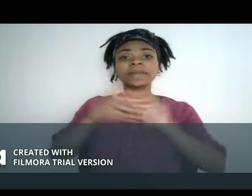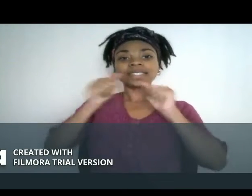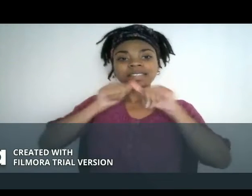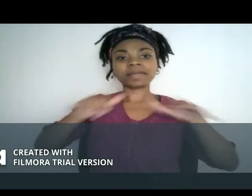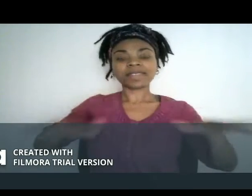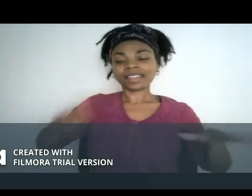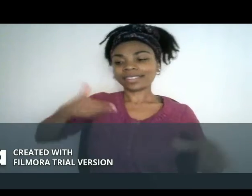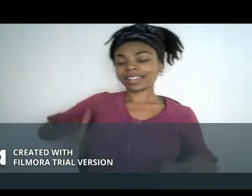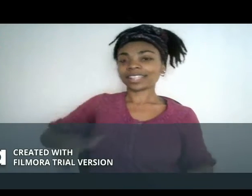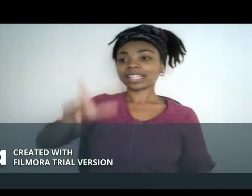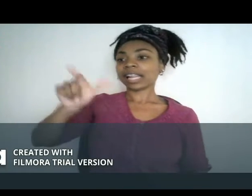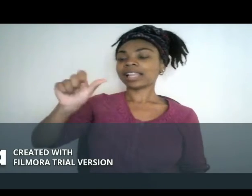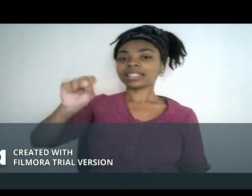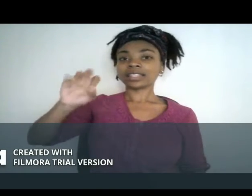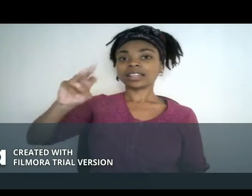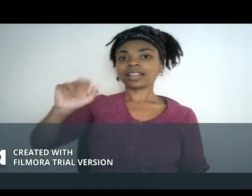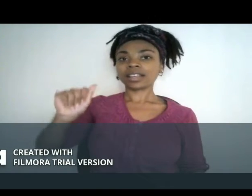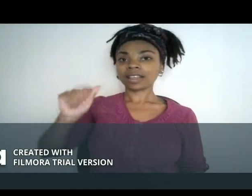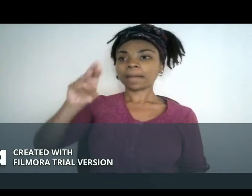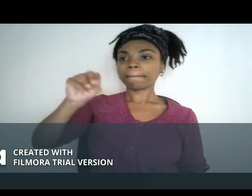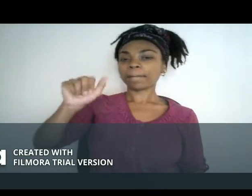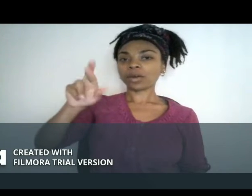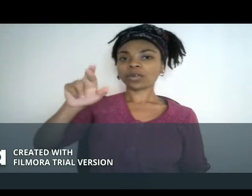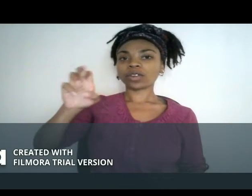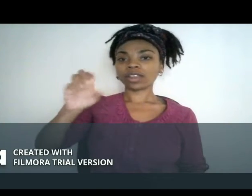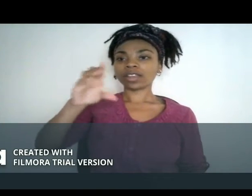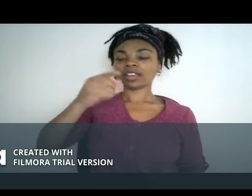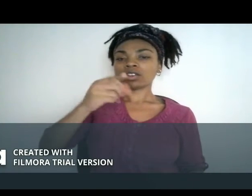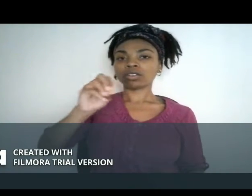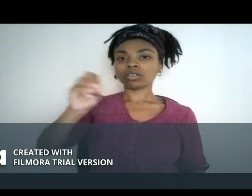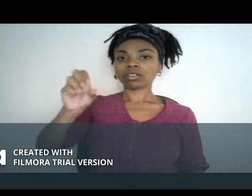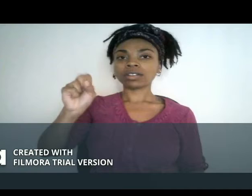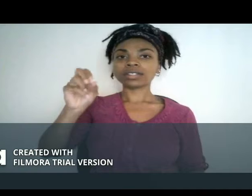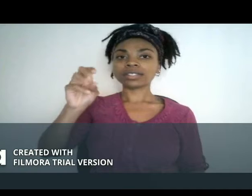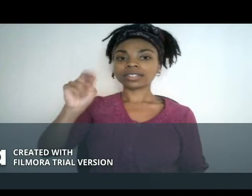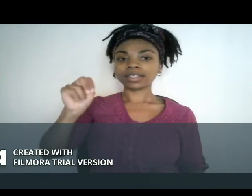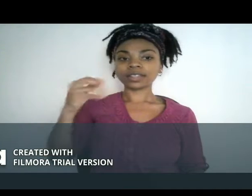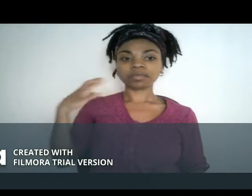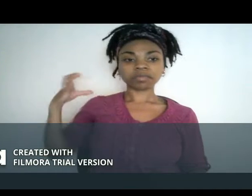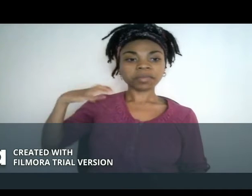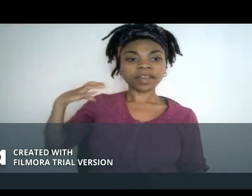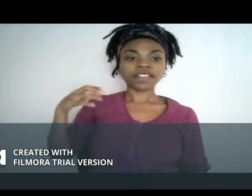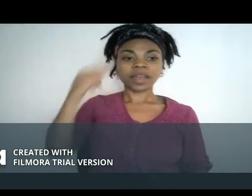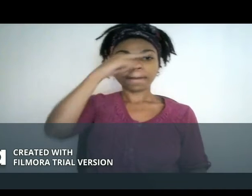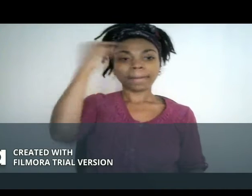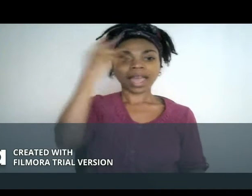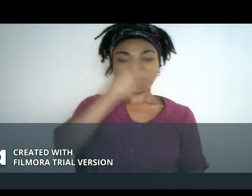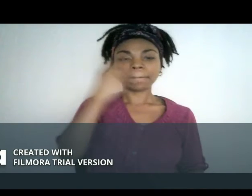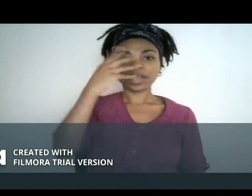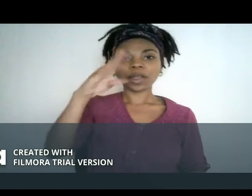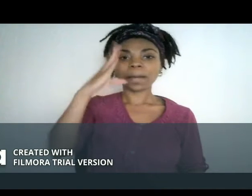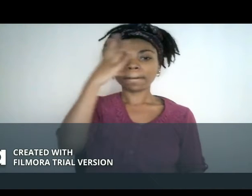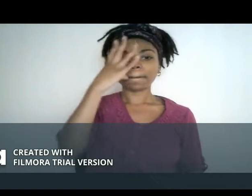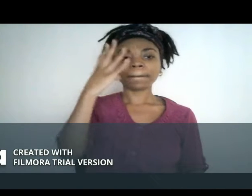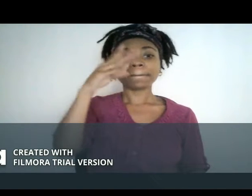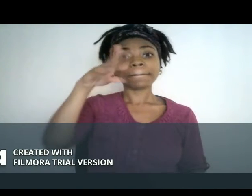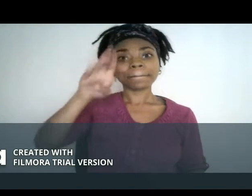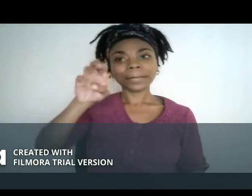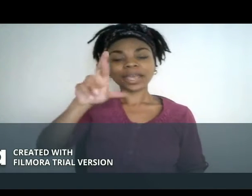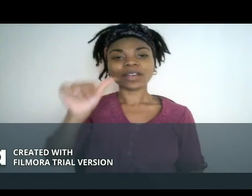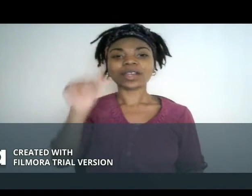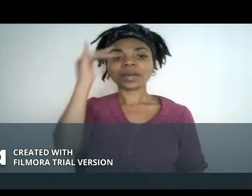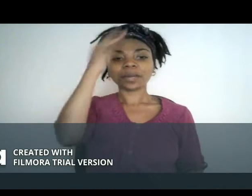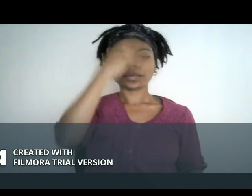Peace and blessings. This is Lisa Marie Goodson of the Blackberry Beauty Transformative Academy, Ancient